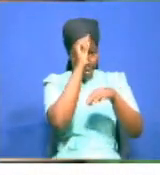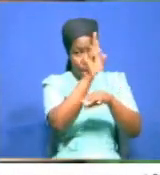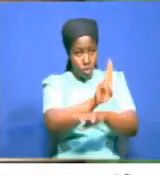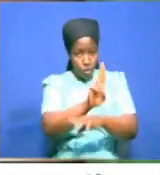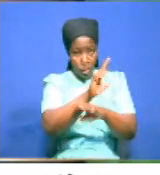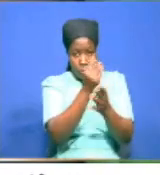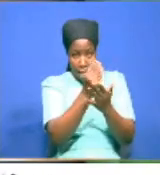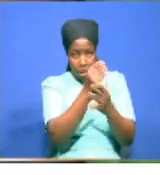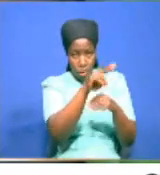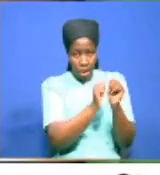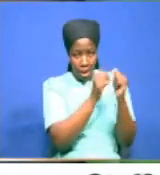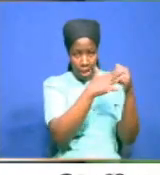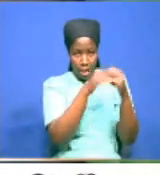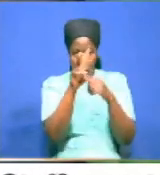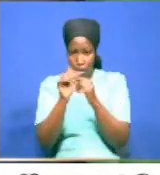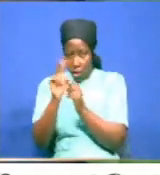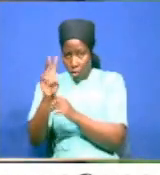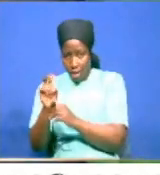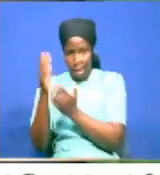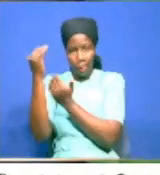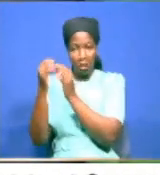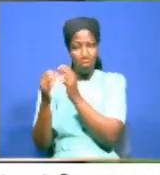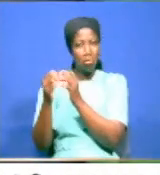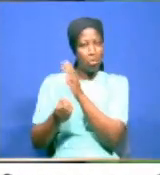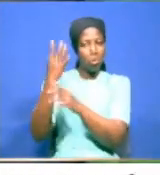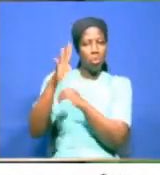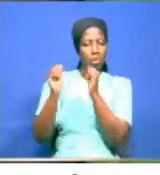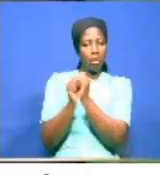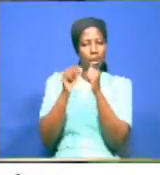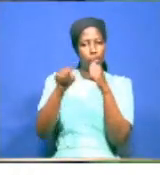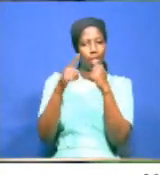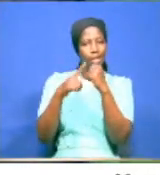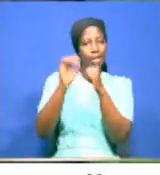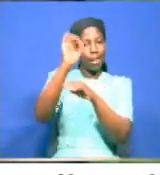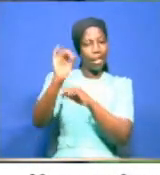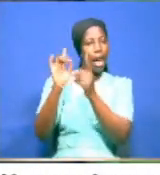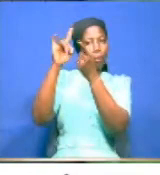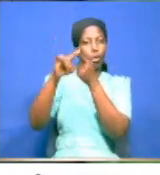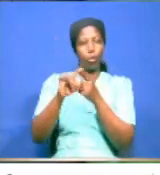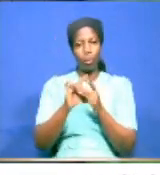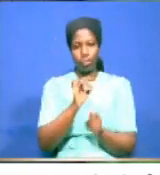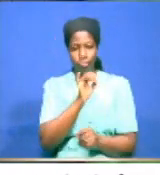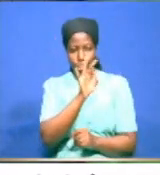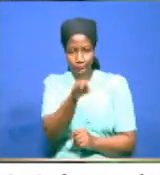in 2019-2020 is expected to grow by 10.6% to Kenyan shilling